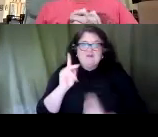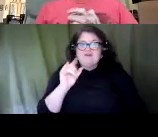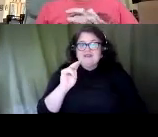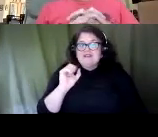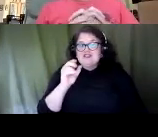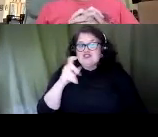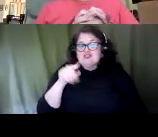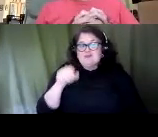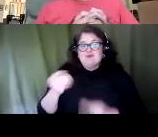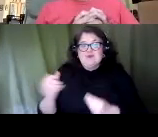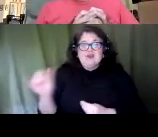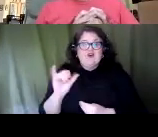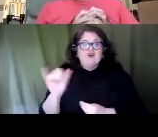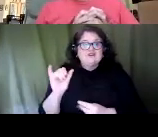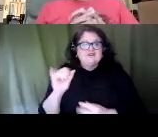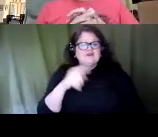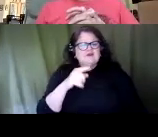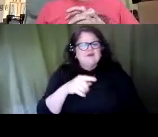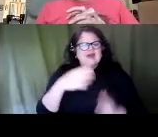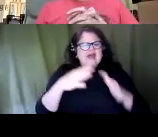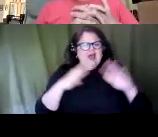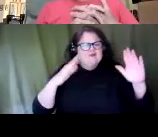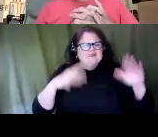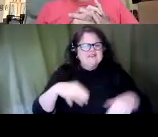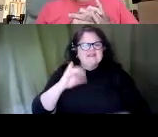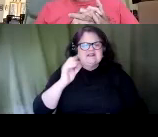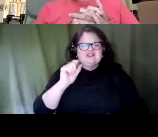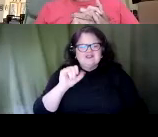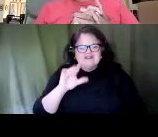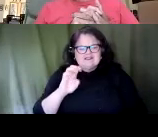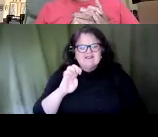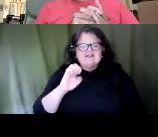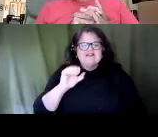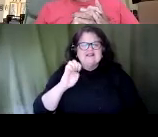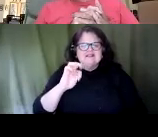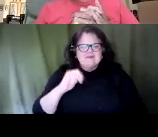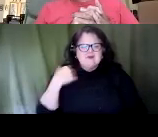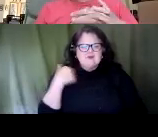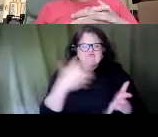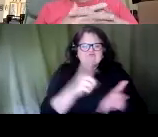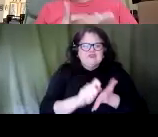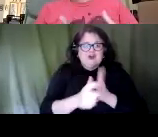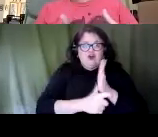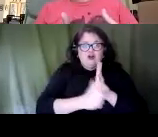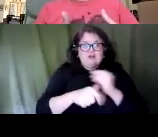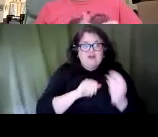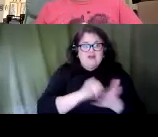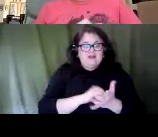we've also experimented with something called a housing justice easement, and we've written an article about it. But this would be a